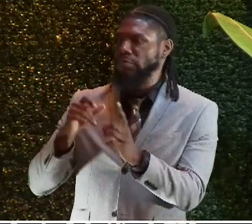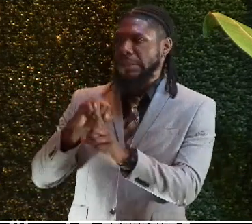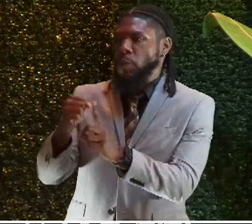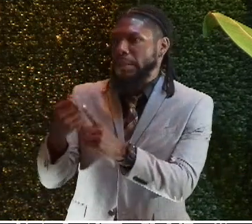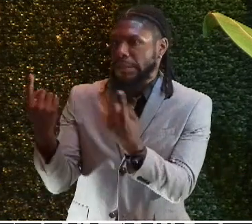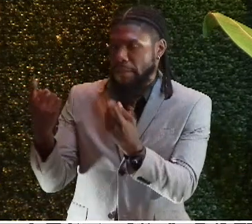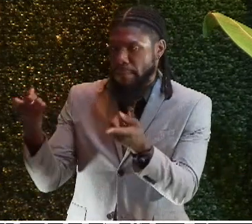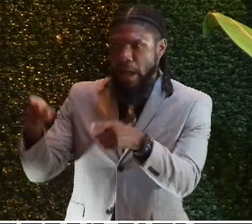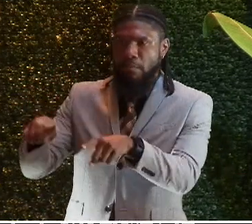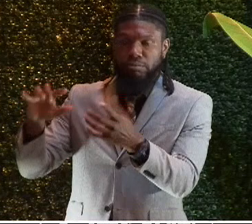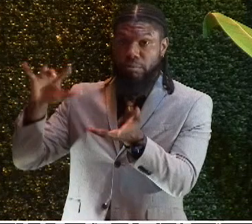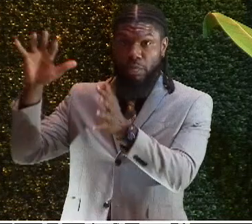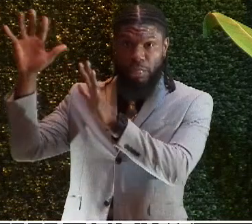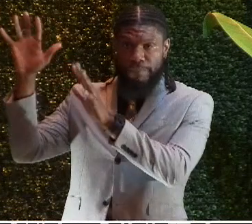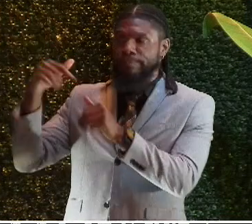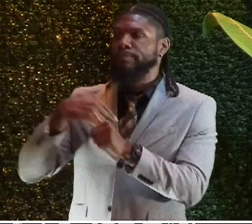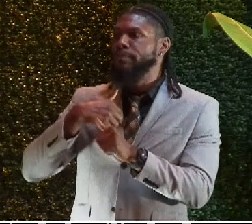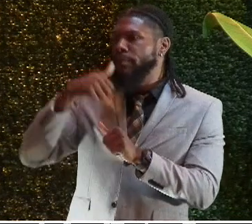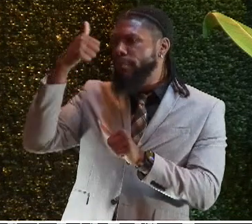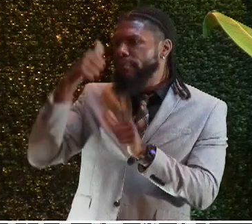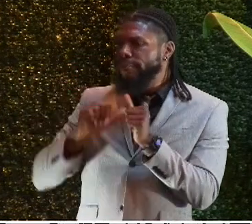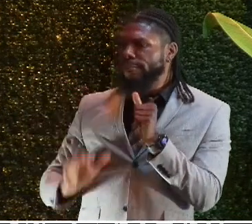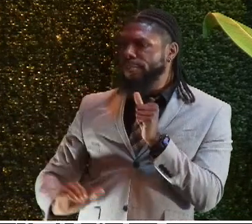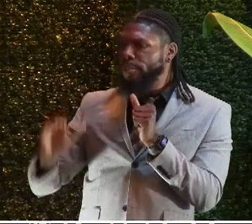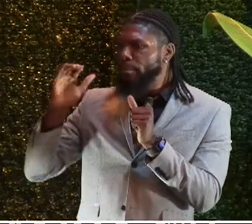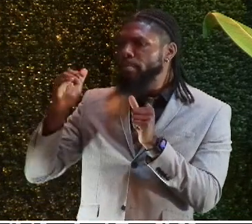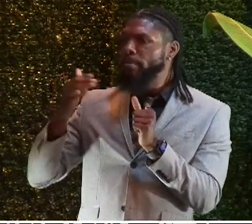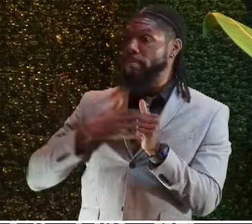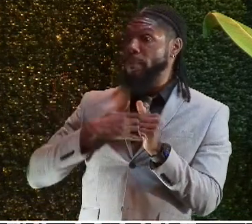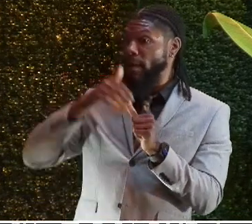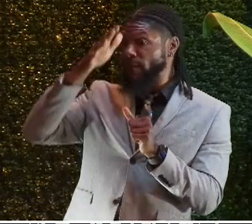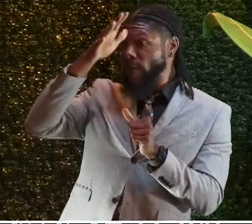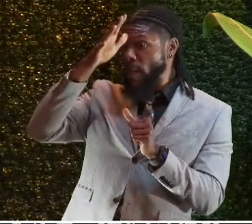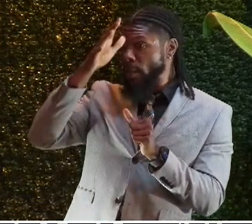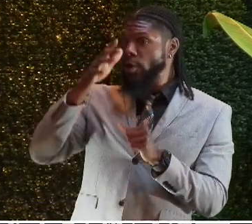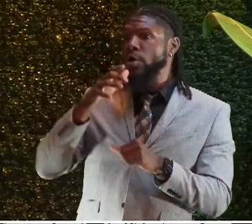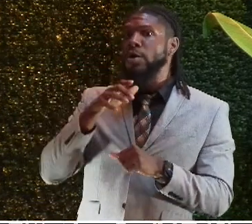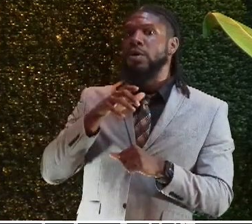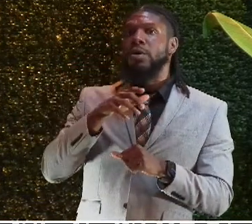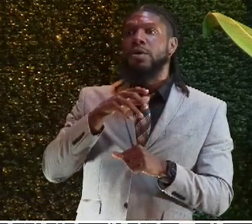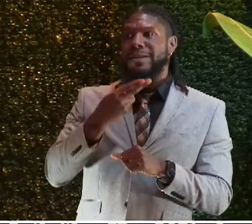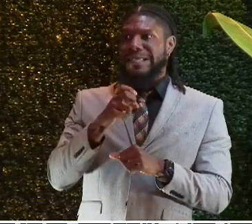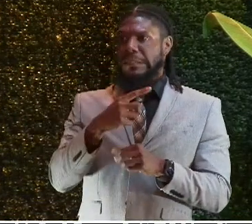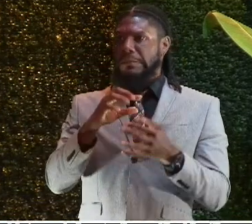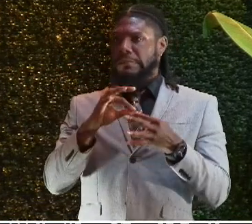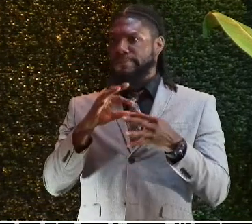I just remember growing up and remember my father saying, like,